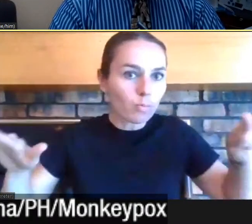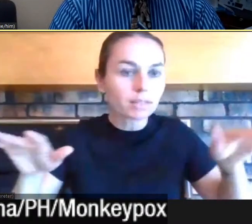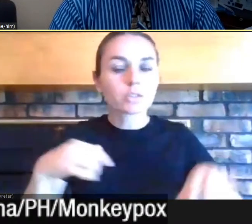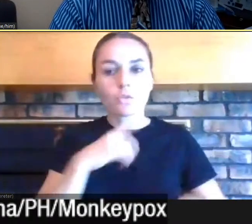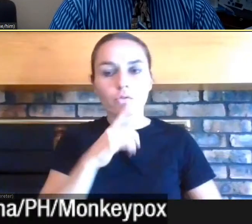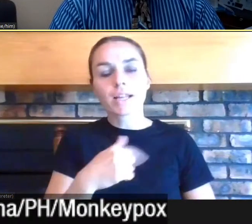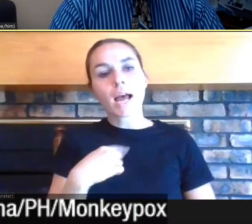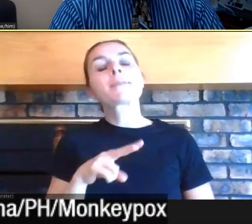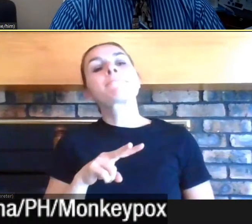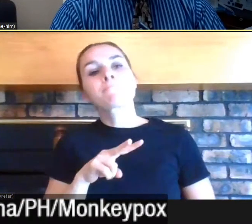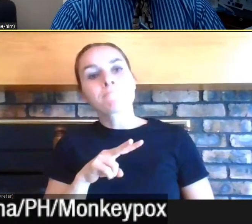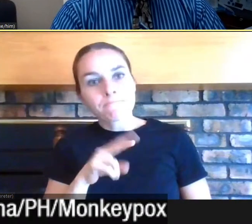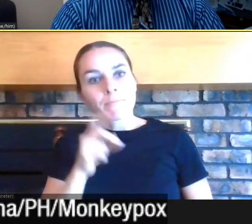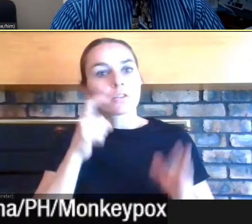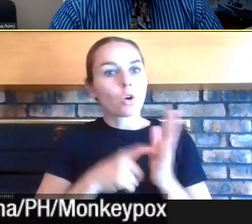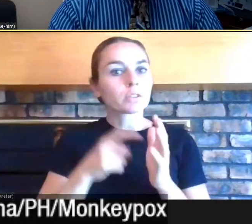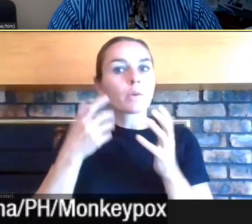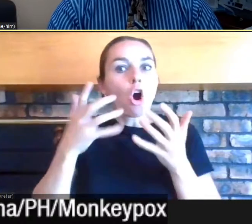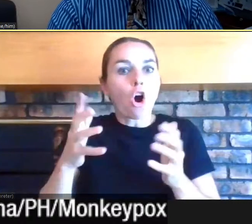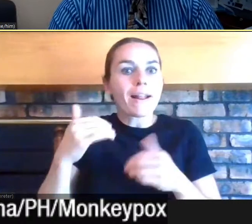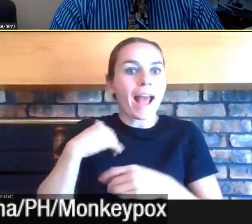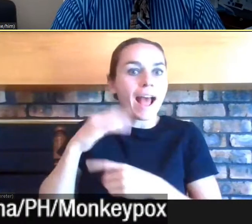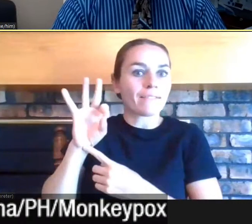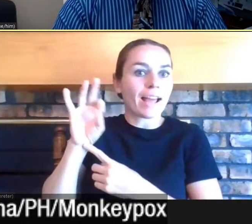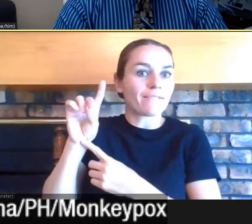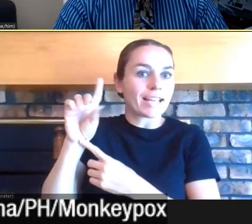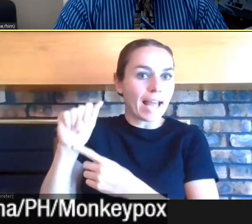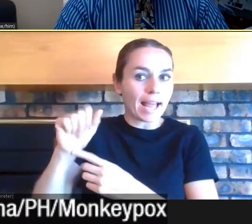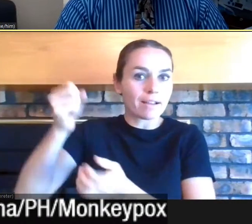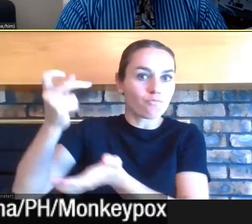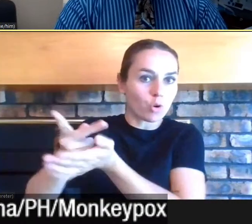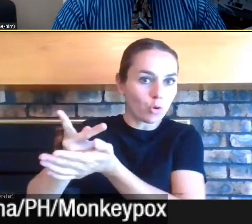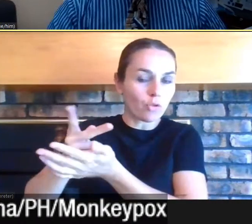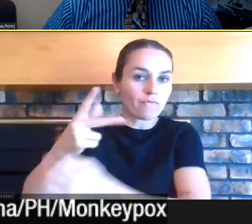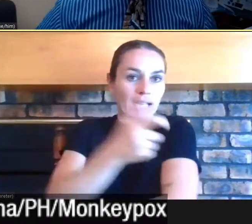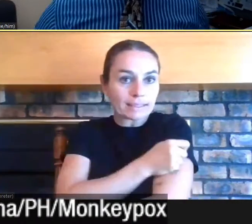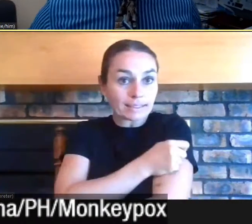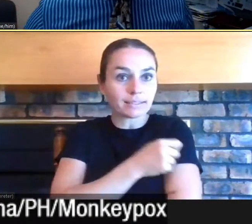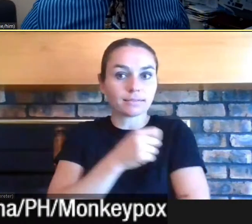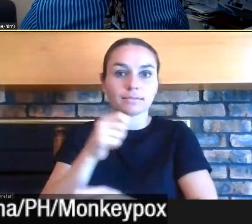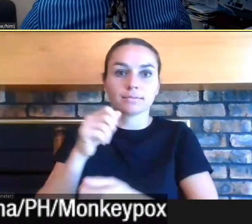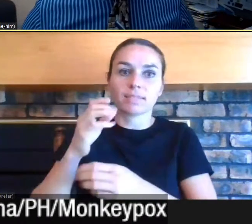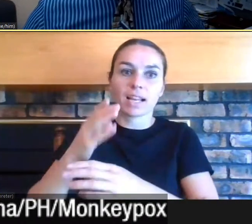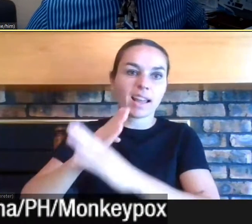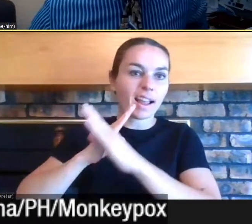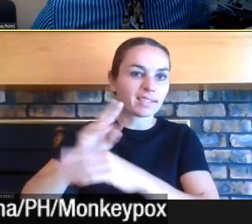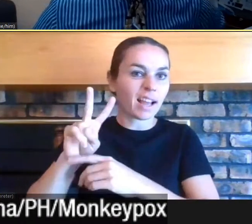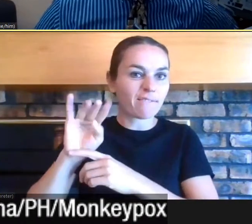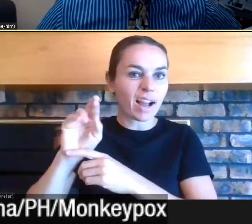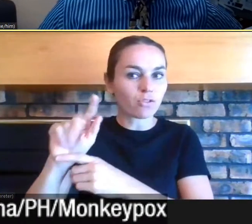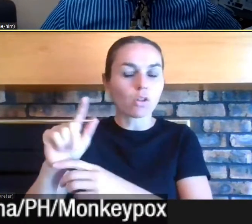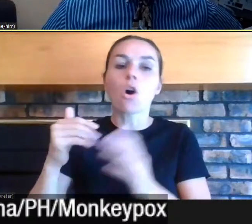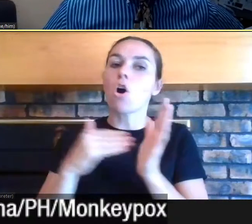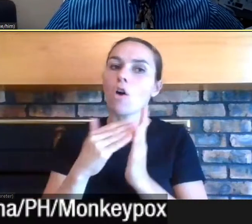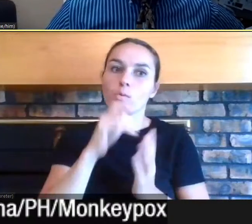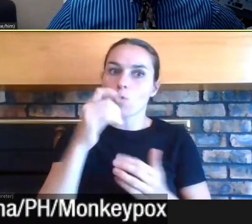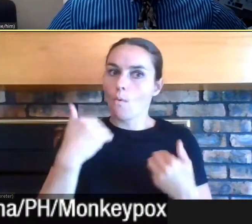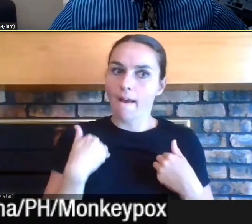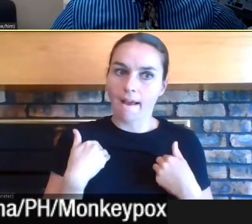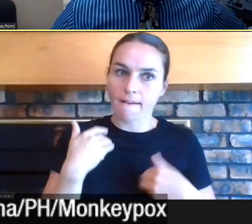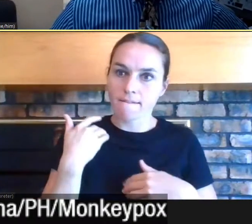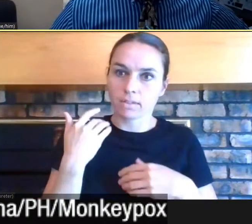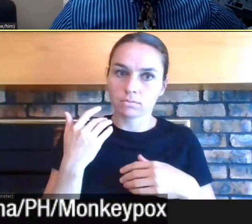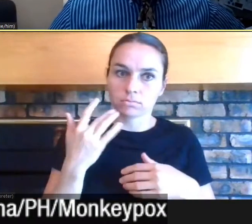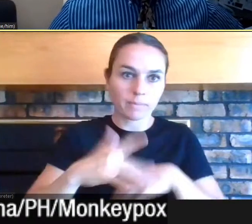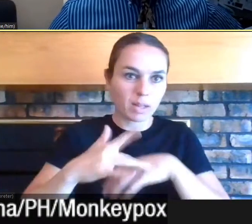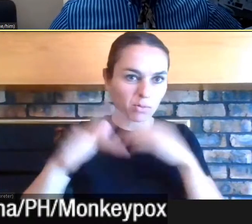where we already have an FDA-approved vaccine and antivirals. That doesn't always happen with outbreaks in the past, and COVID is certainly one of those examples.